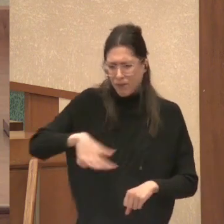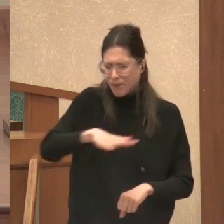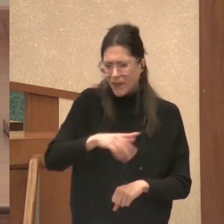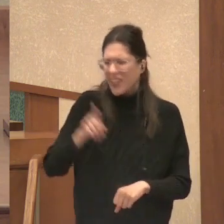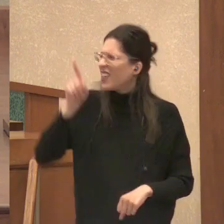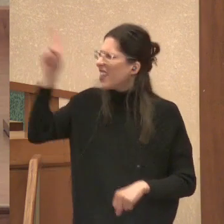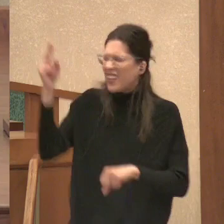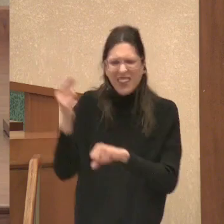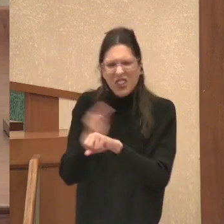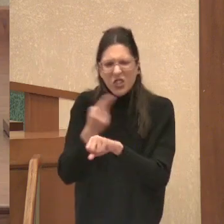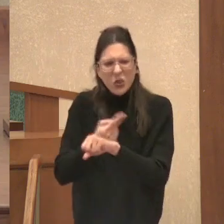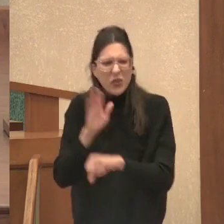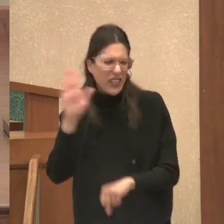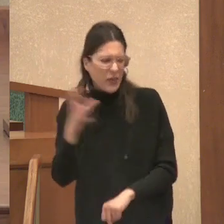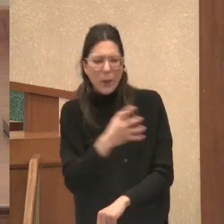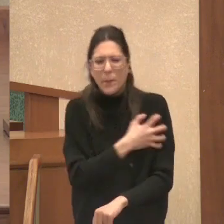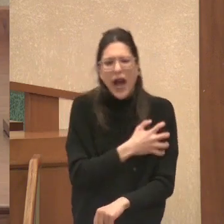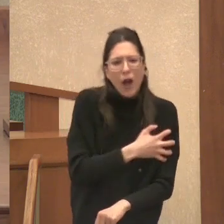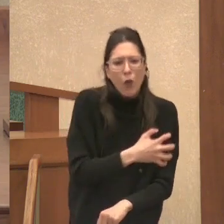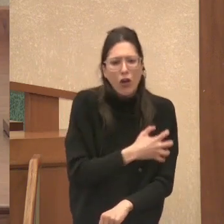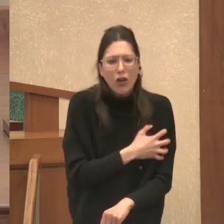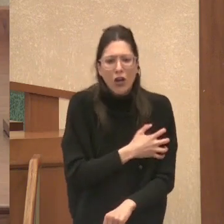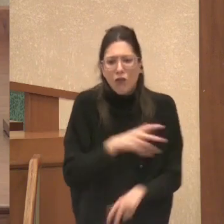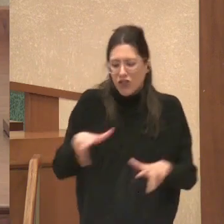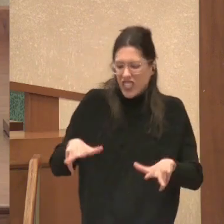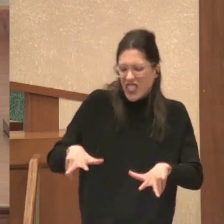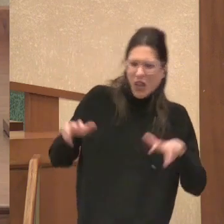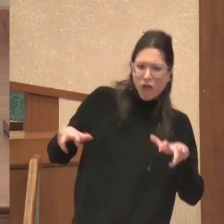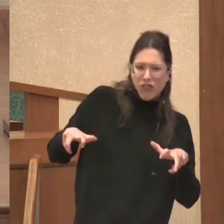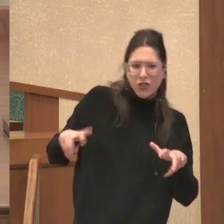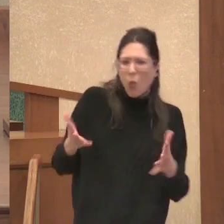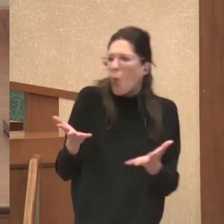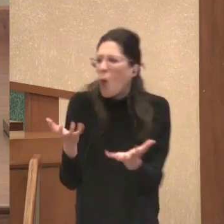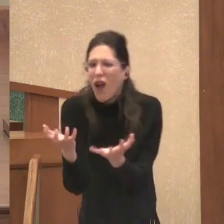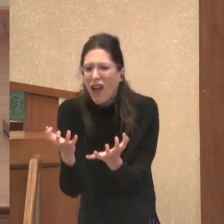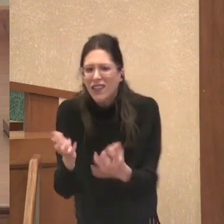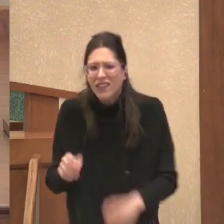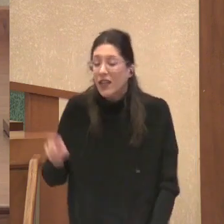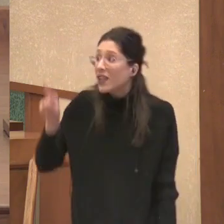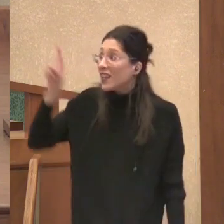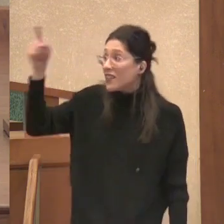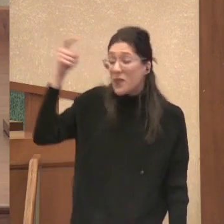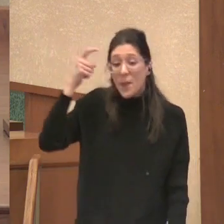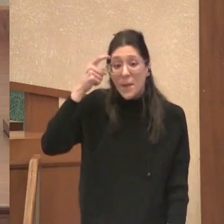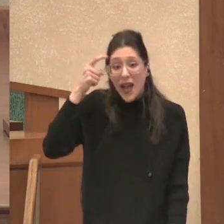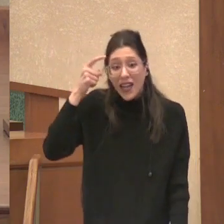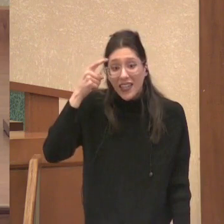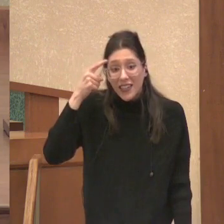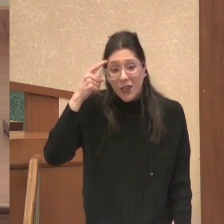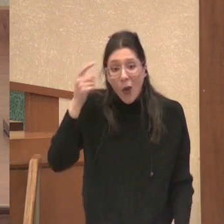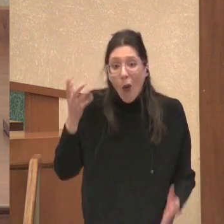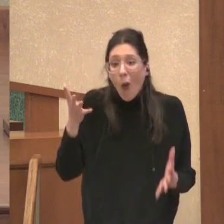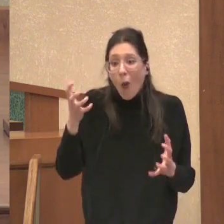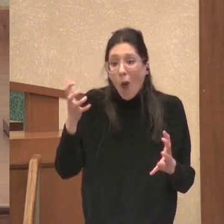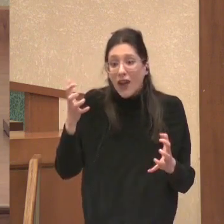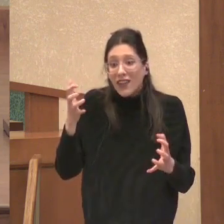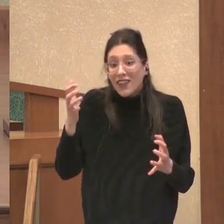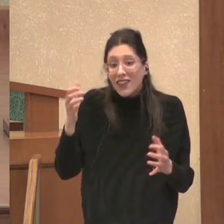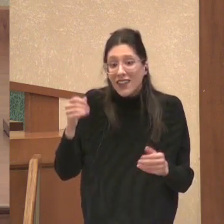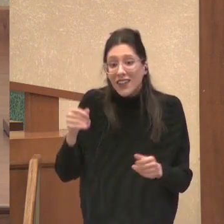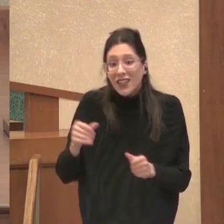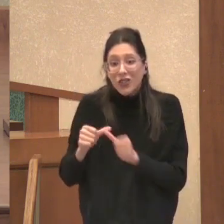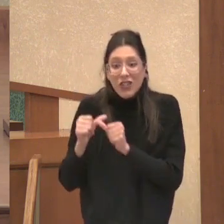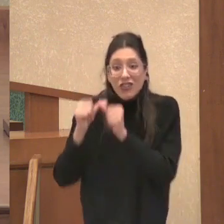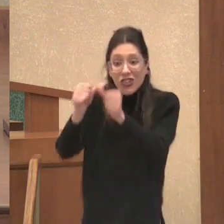his divine power for selfish goals. His mind was fixed on the long-term mission